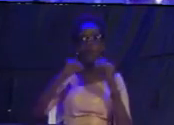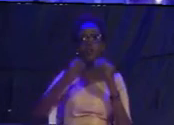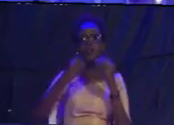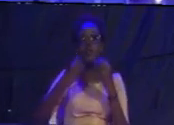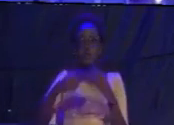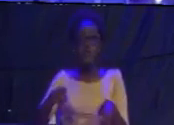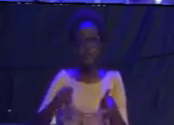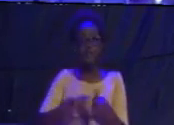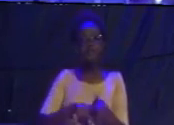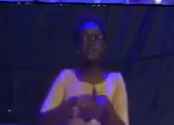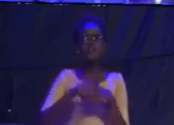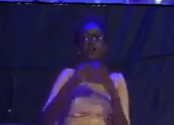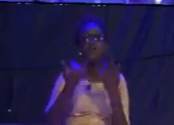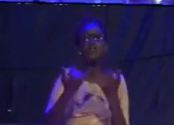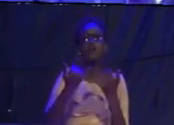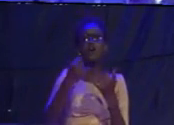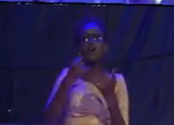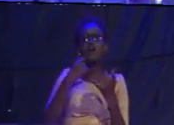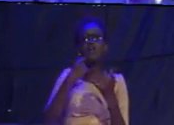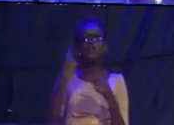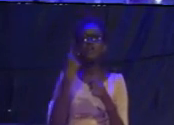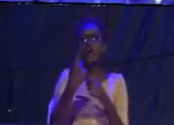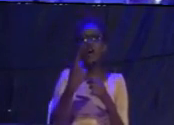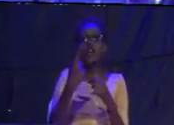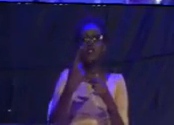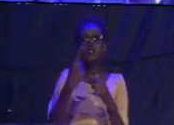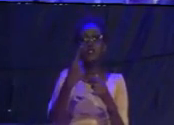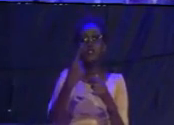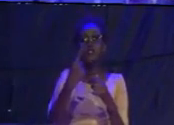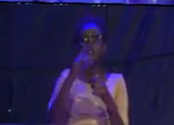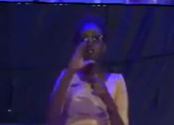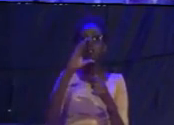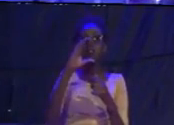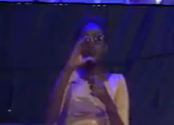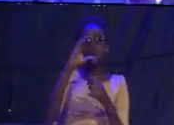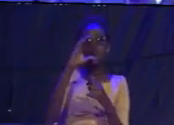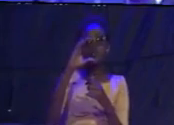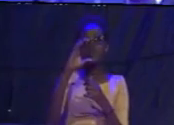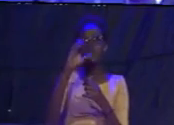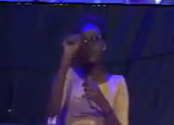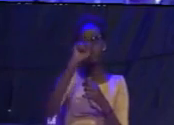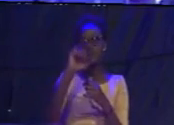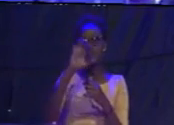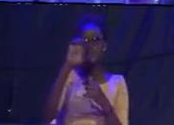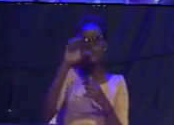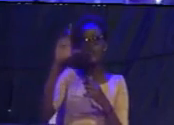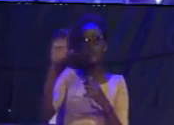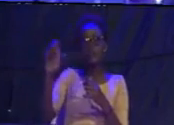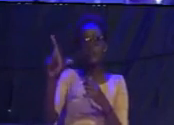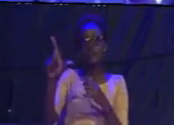historical records of Africa. In the first century, in the city of